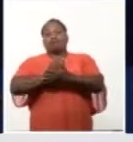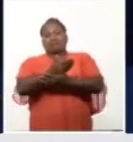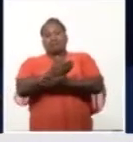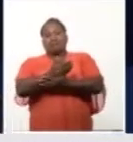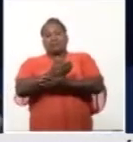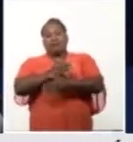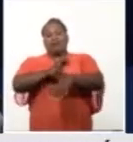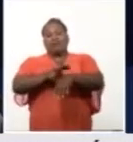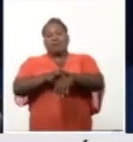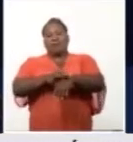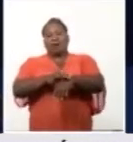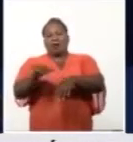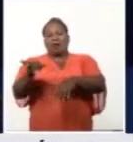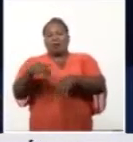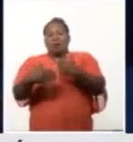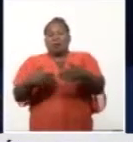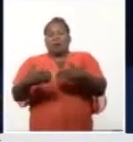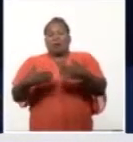disease.